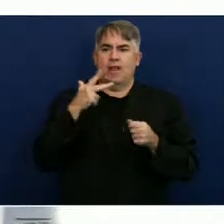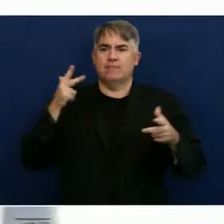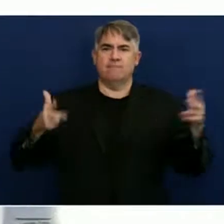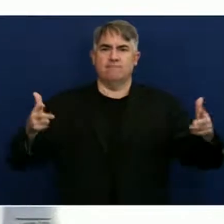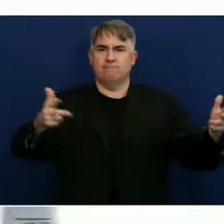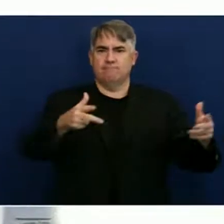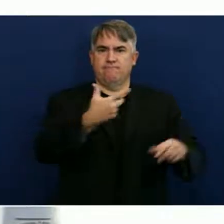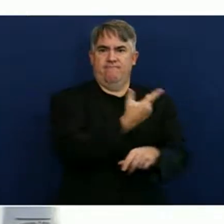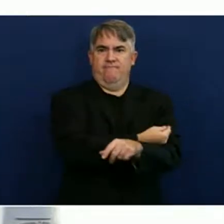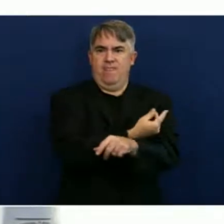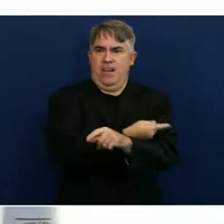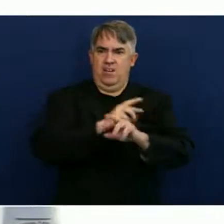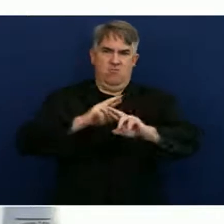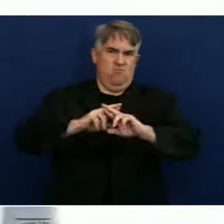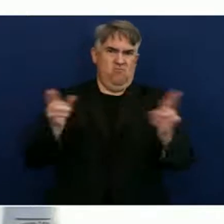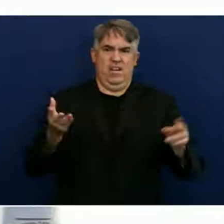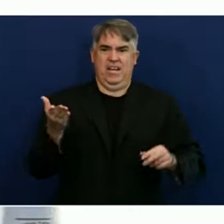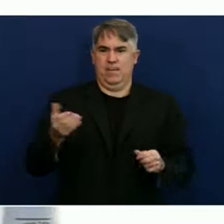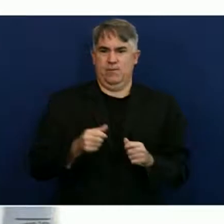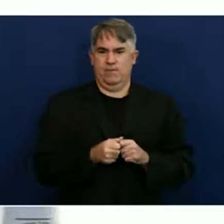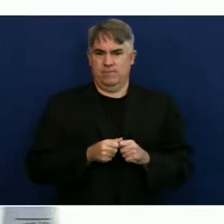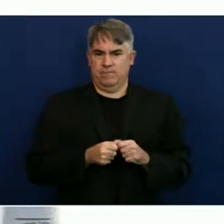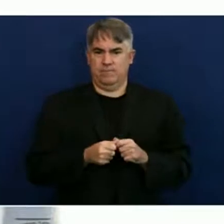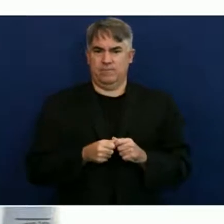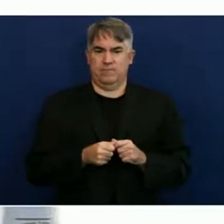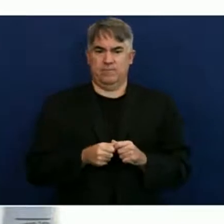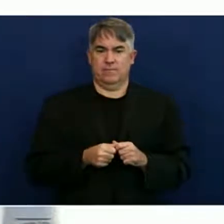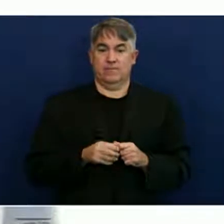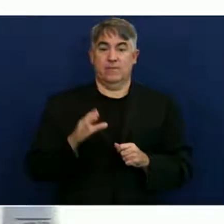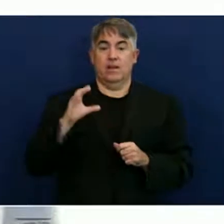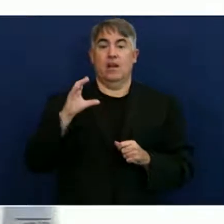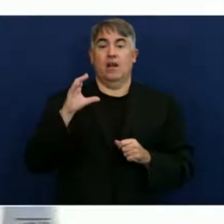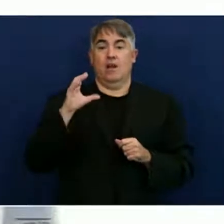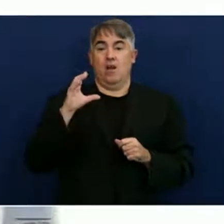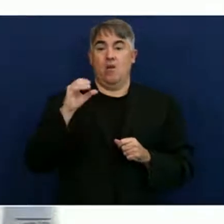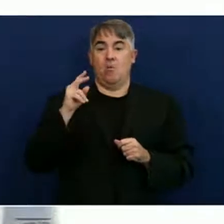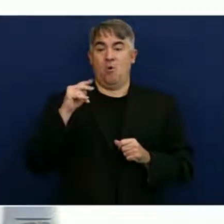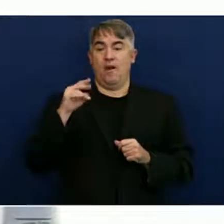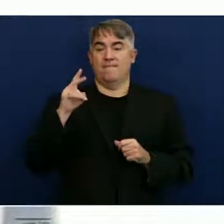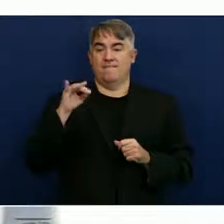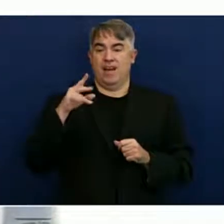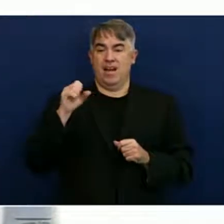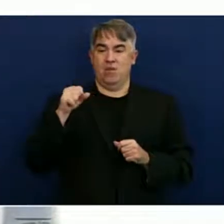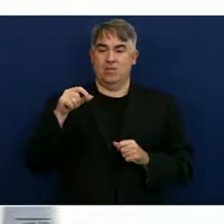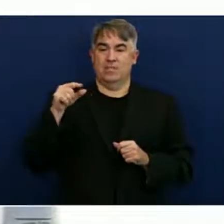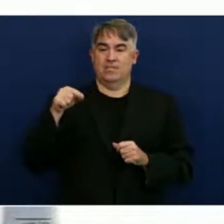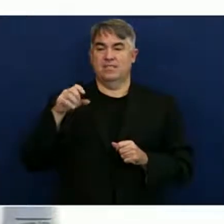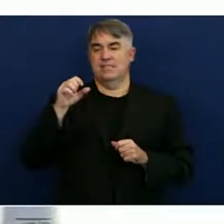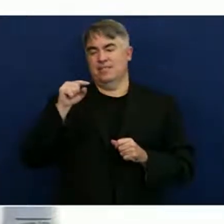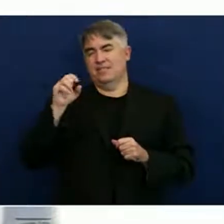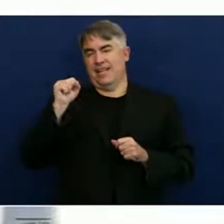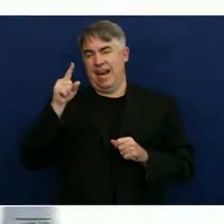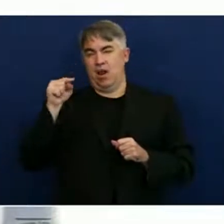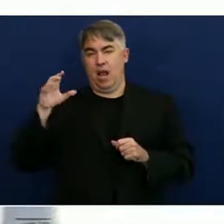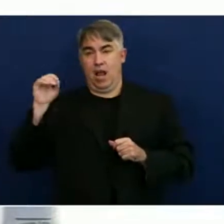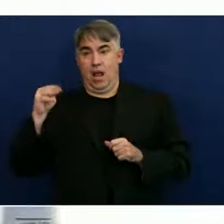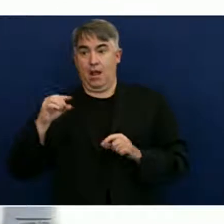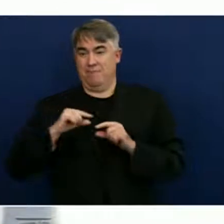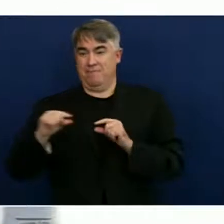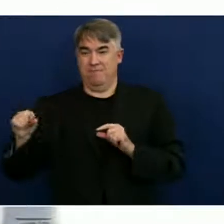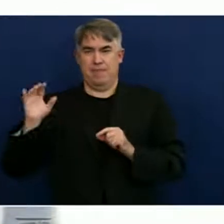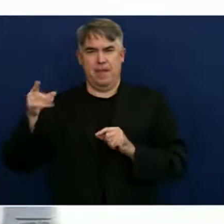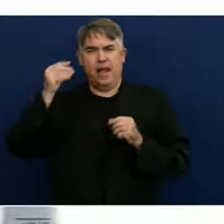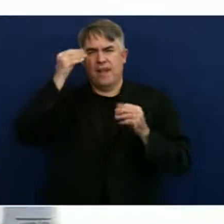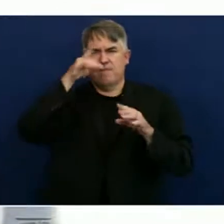coronavirussd.com/vaccine. Let's go back to the first one. Here again, you can just see spread throughout the county: Carlsbad, Chula Vista, El Cajon, Encinitas, Oceanside,